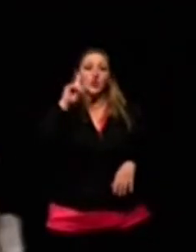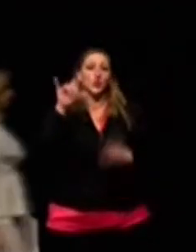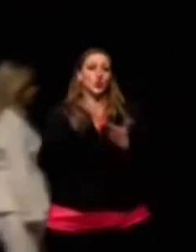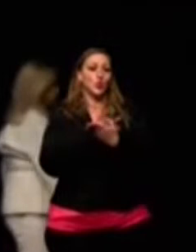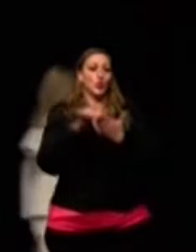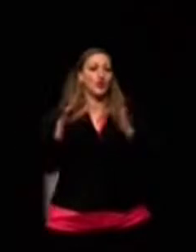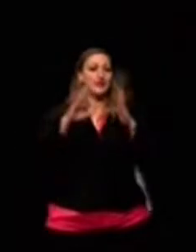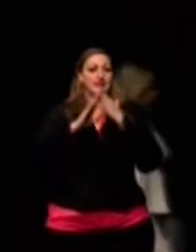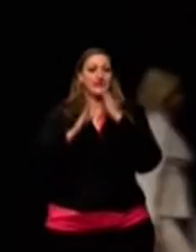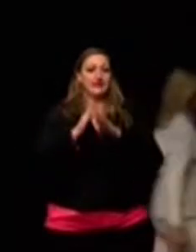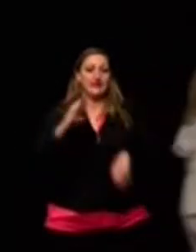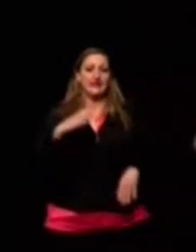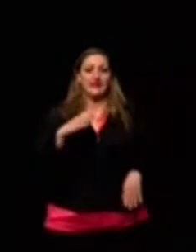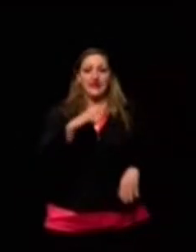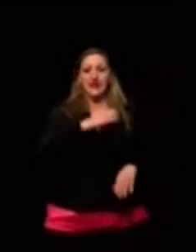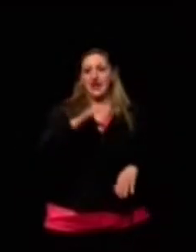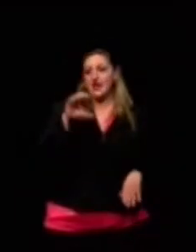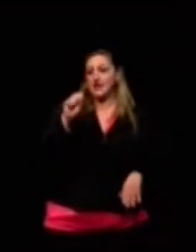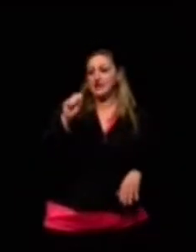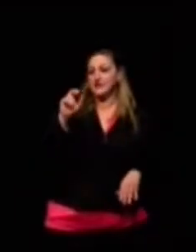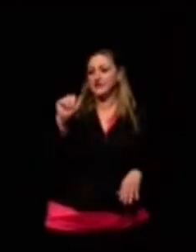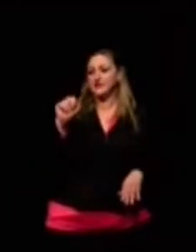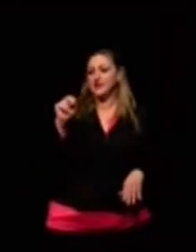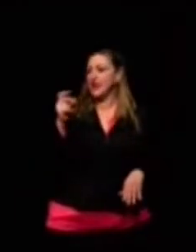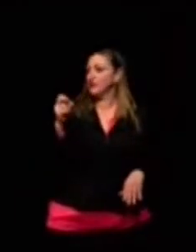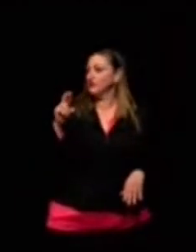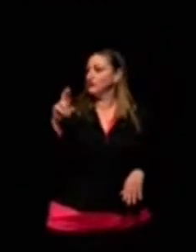City Council member Sandra Ung.